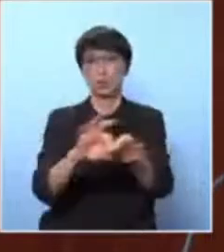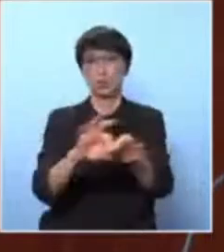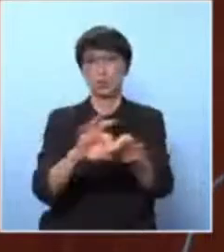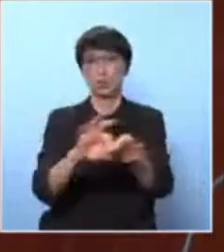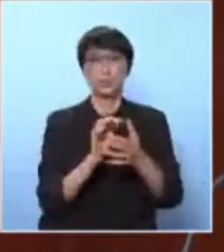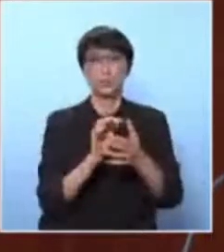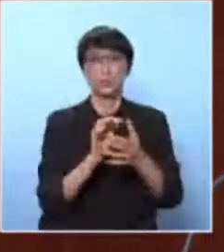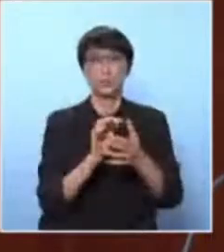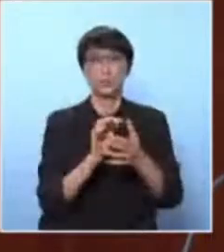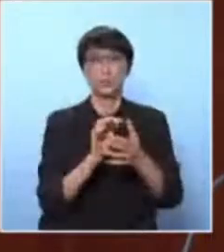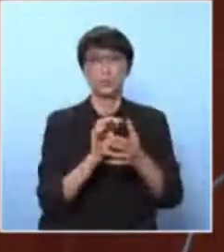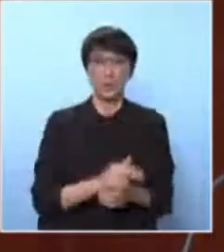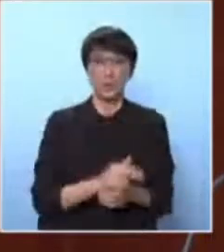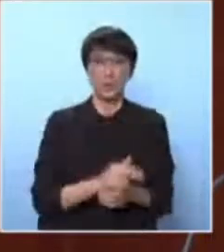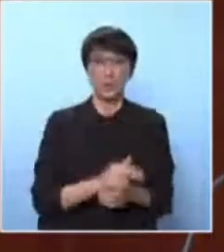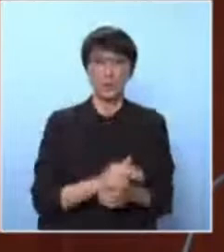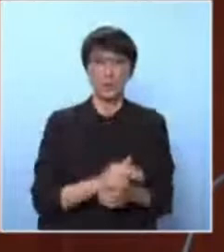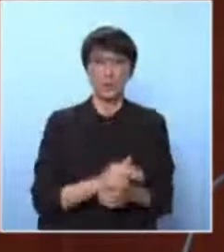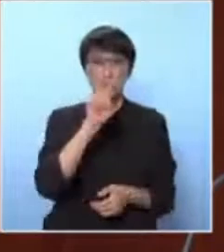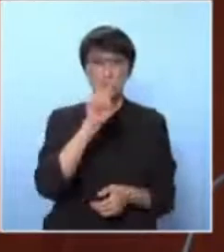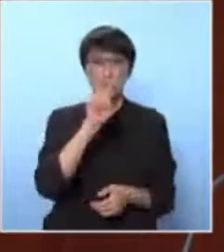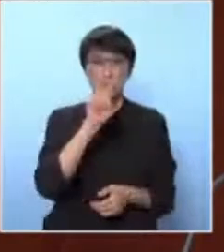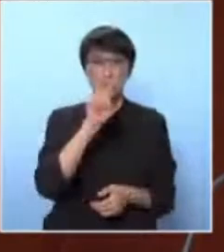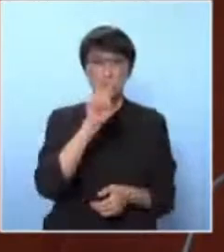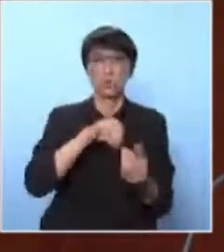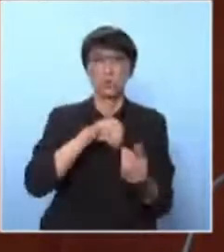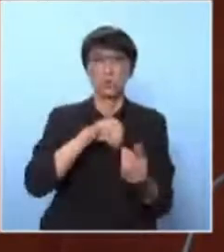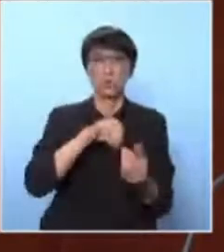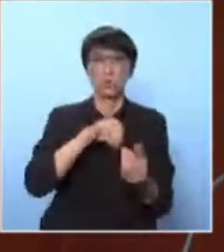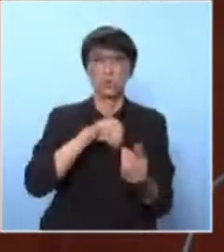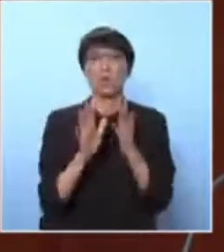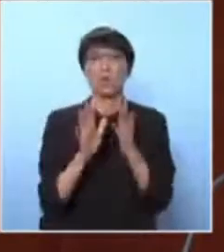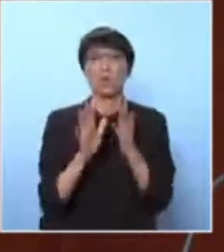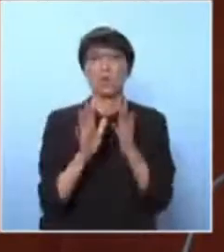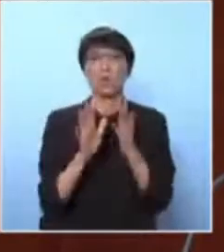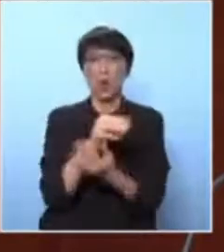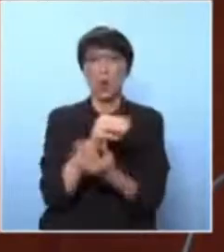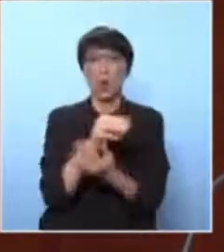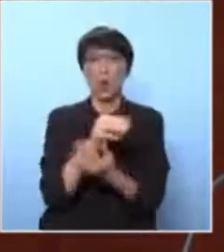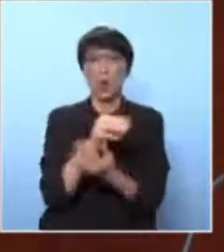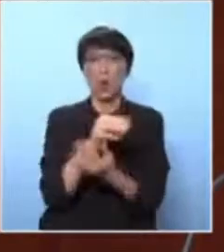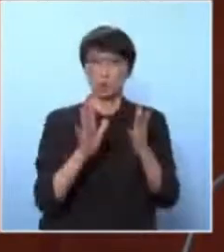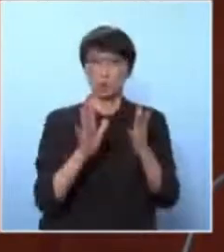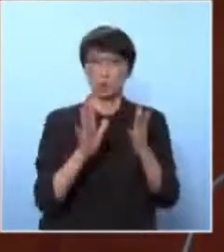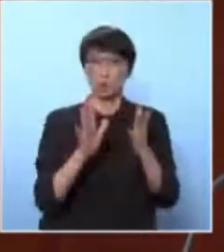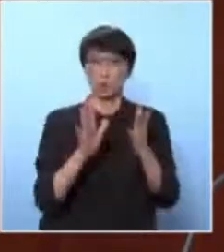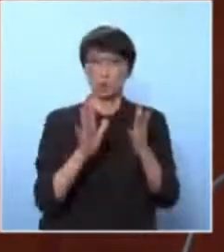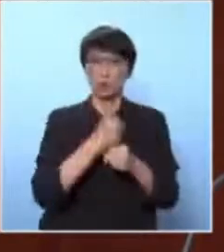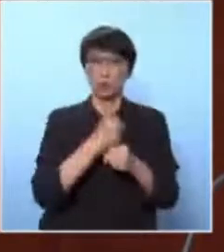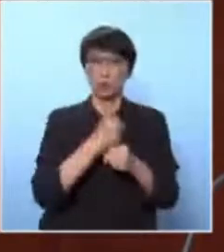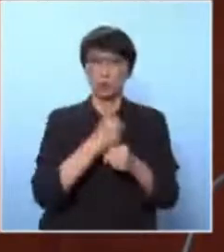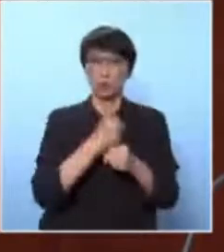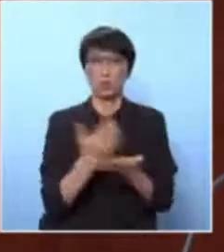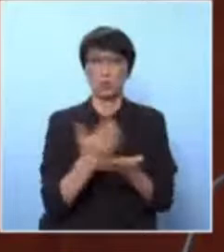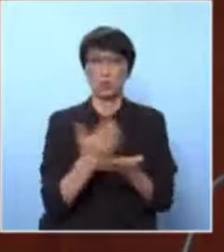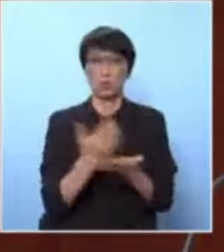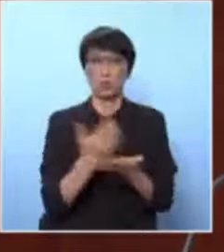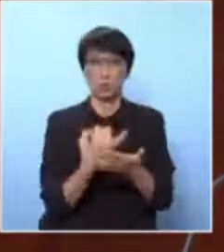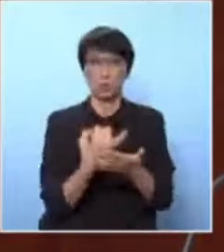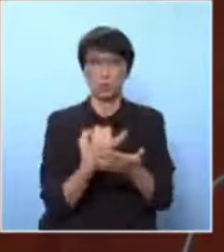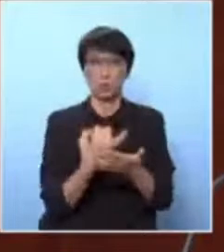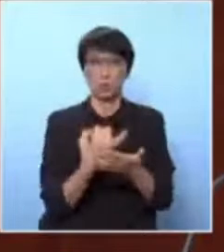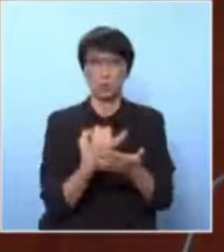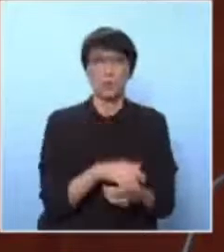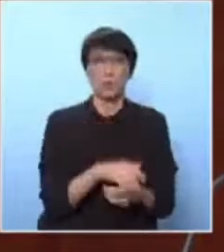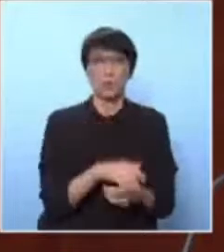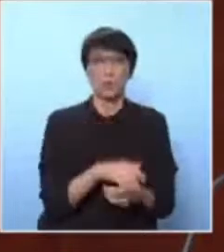government will, having regard to the operation of care teams, make good use of technology to develop management applications for the care